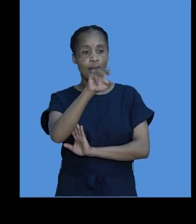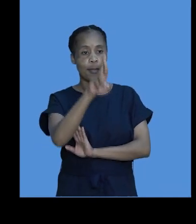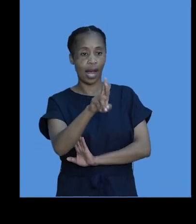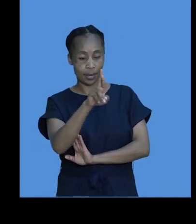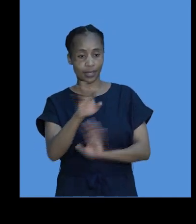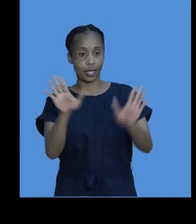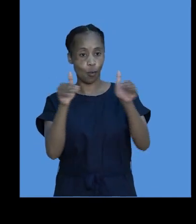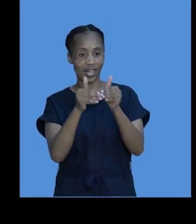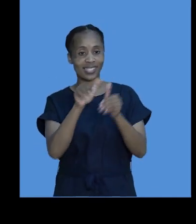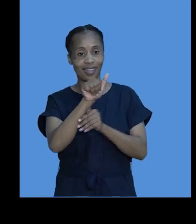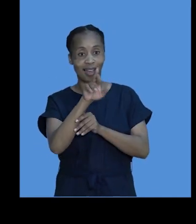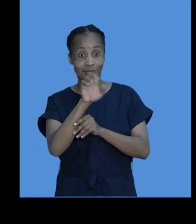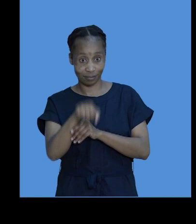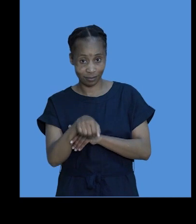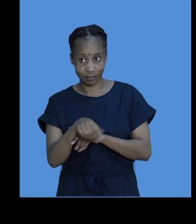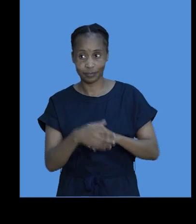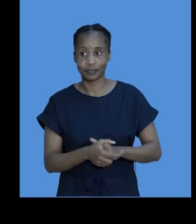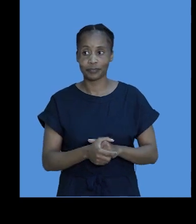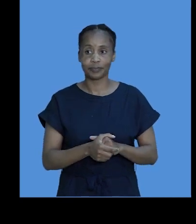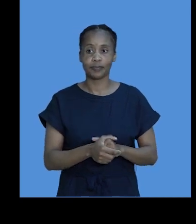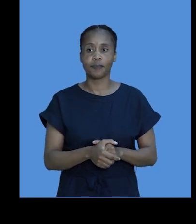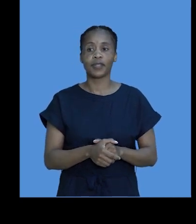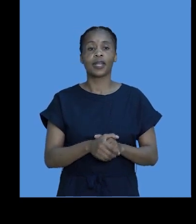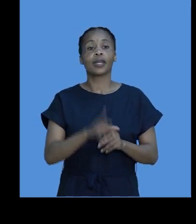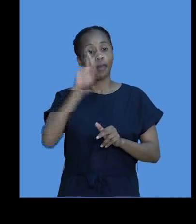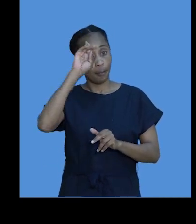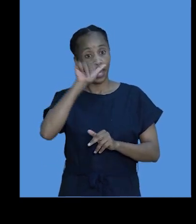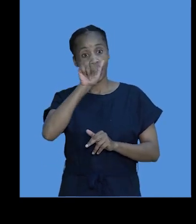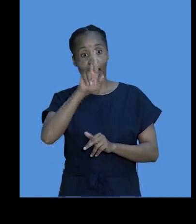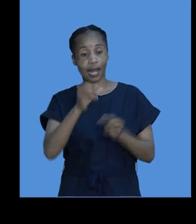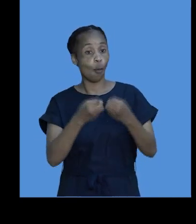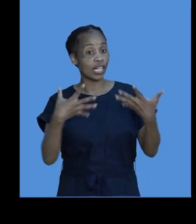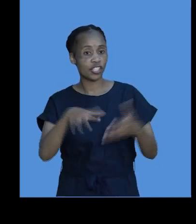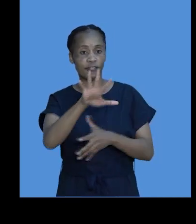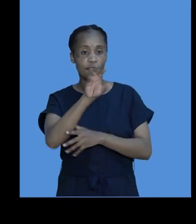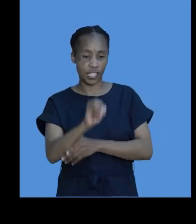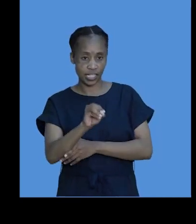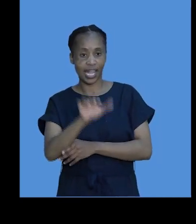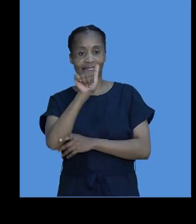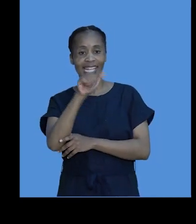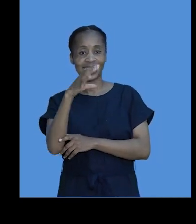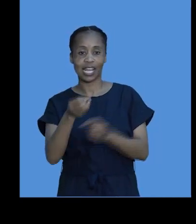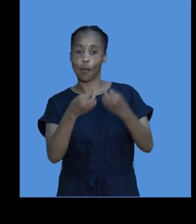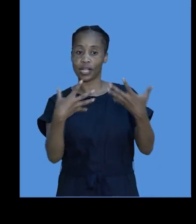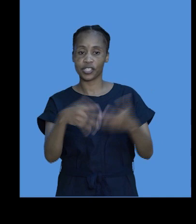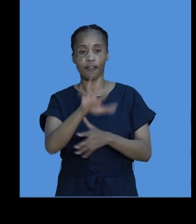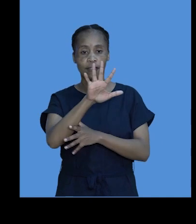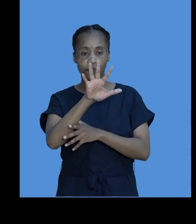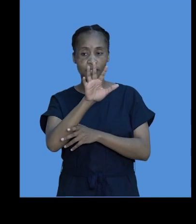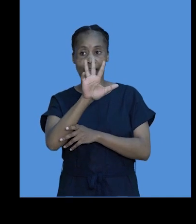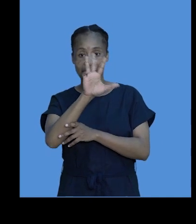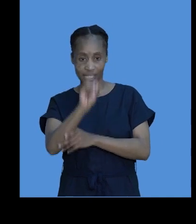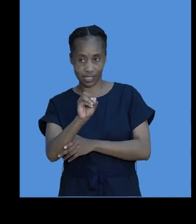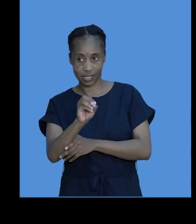our AR there, where our MR is equals to AR, remember, right? Our AR is 50, our